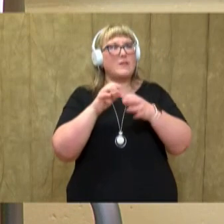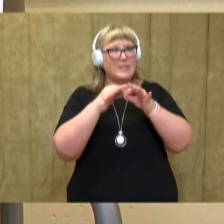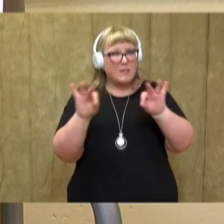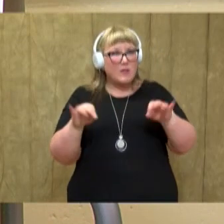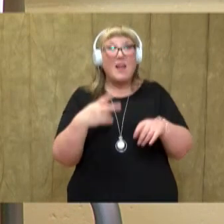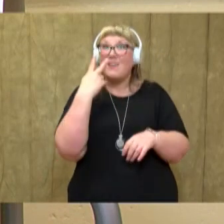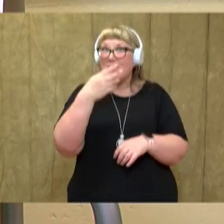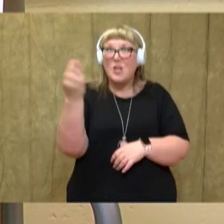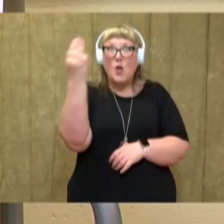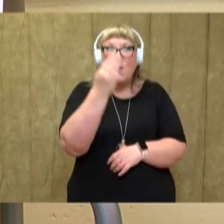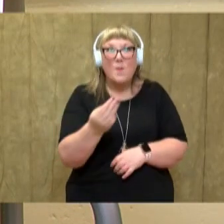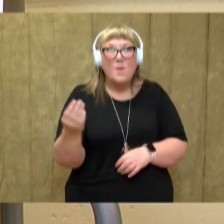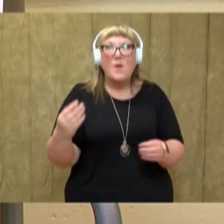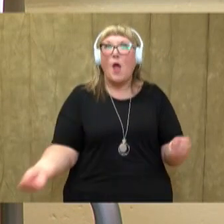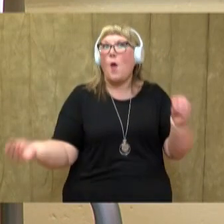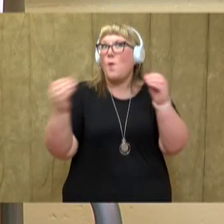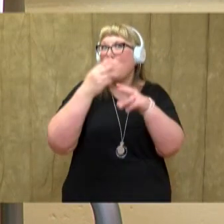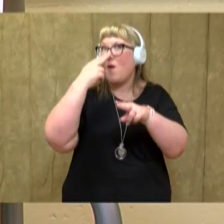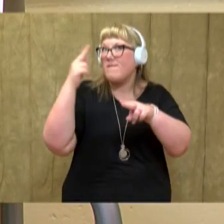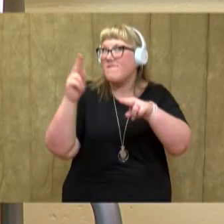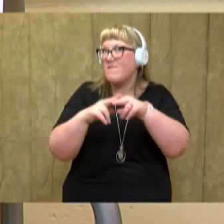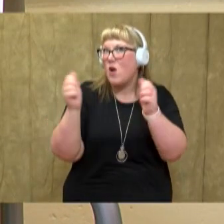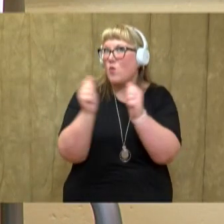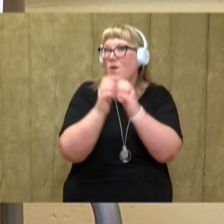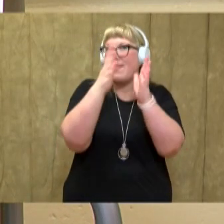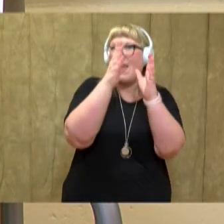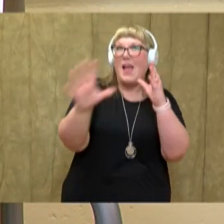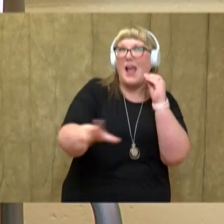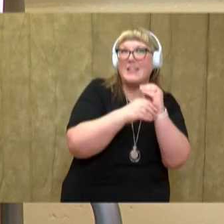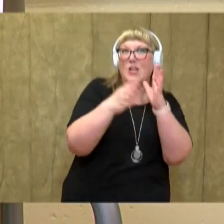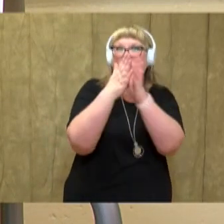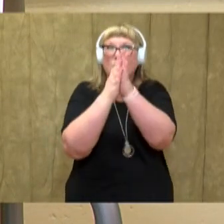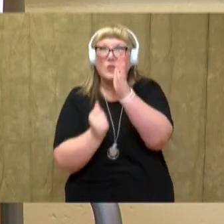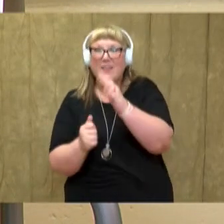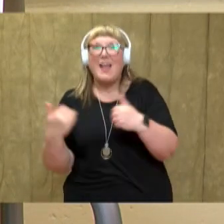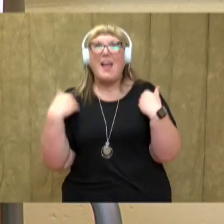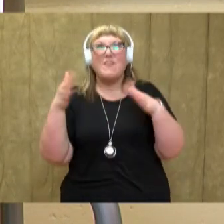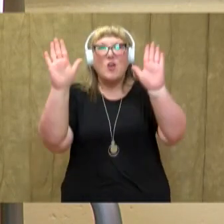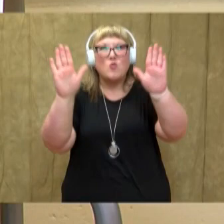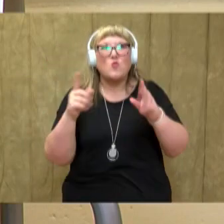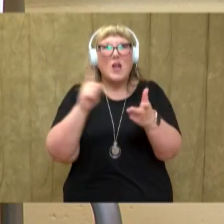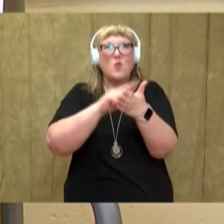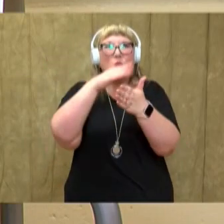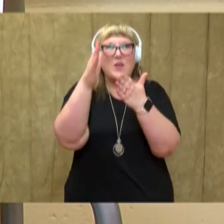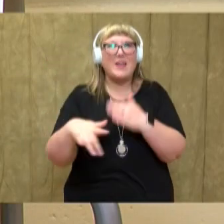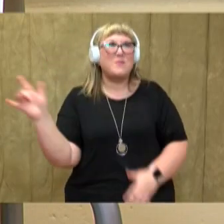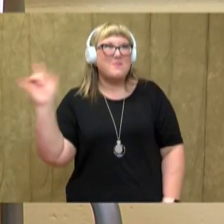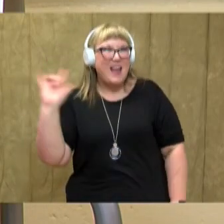see you Monday for some more fun with addition and subtraction. Have a good weekend.